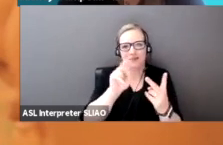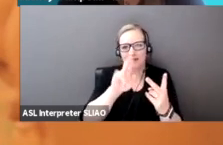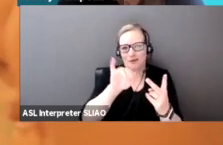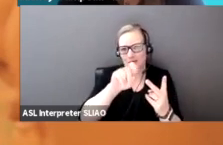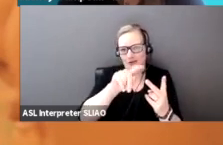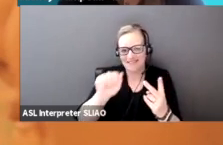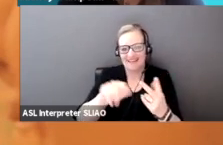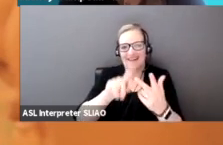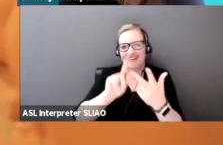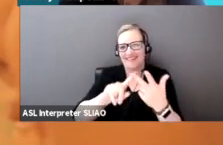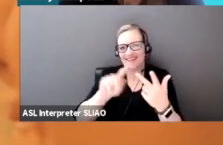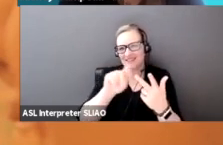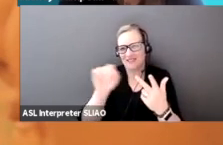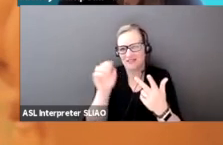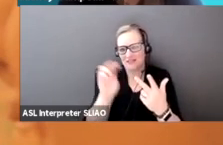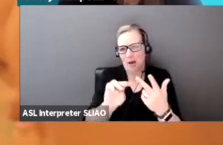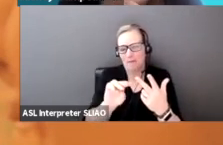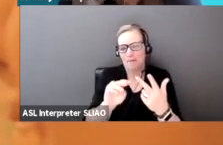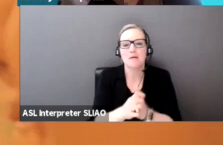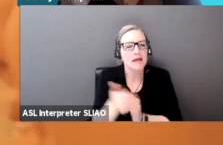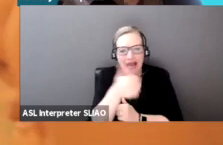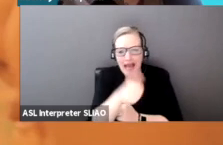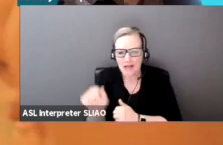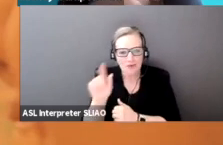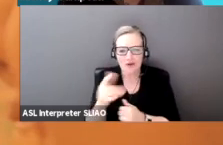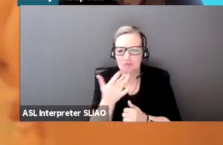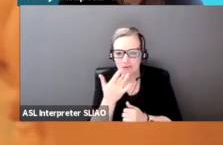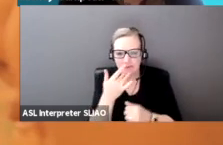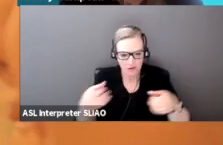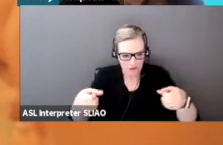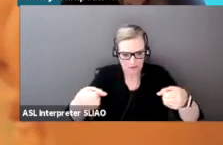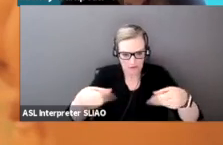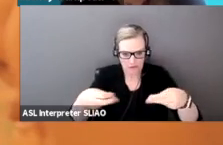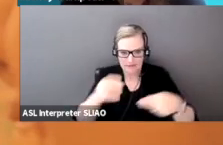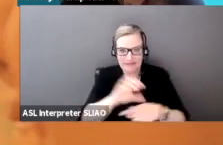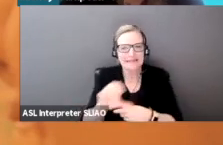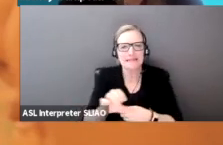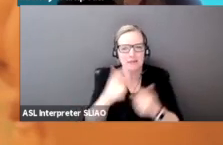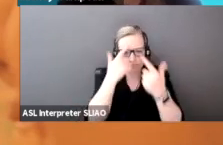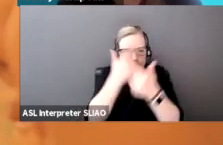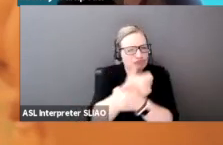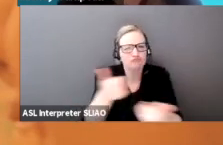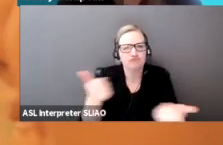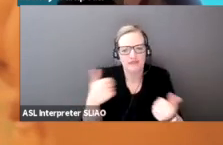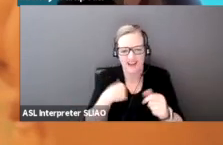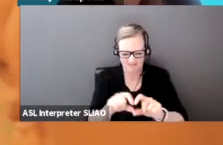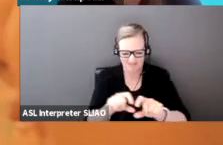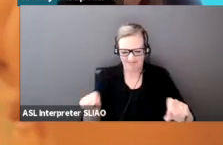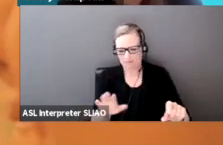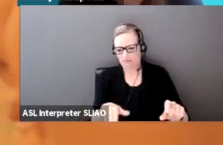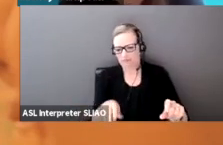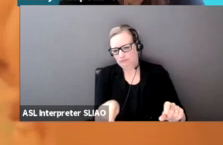in the session today can access the Zoom closed caption function by clicking on the closed captioning option at the bottom of your screen.